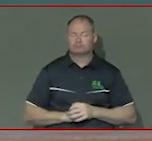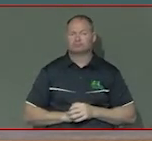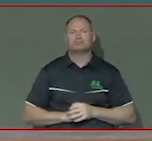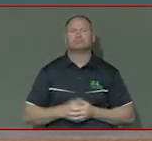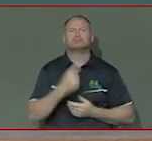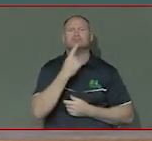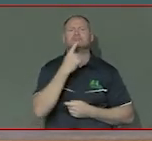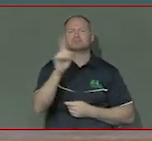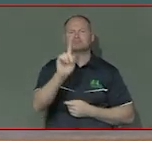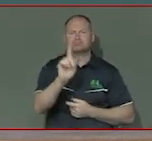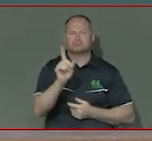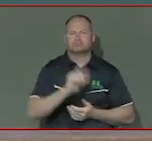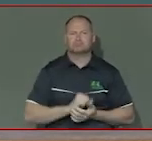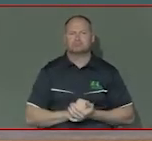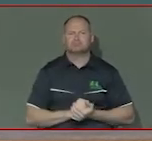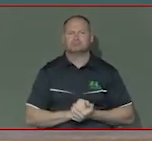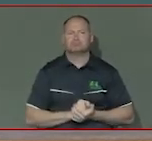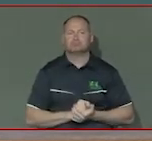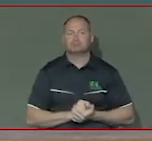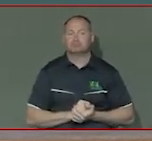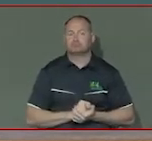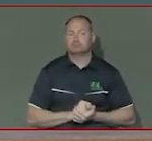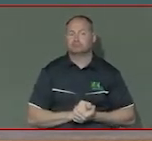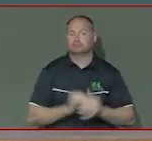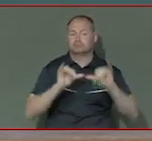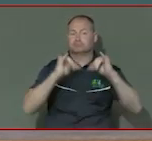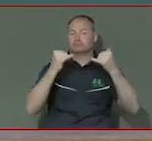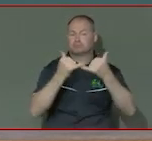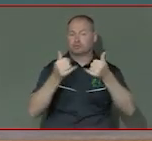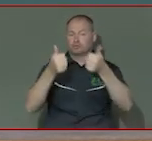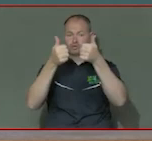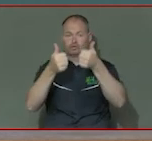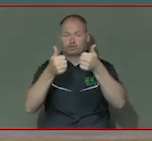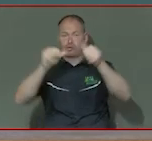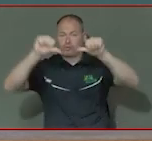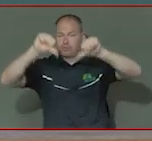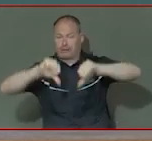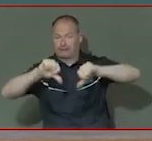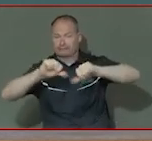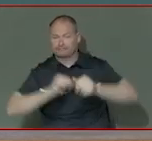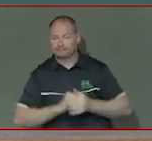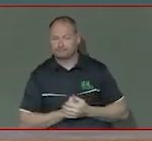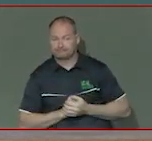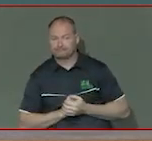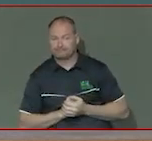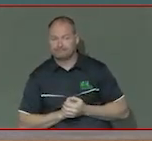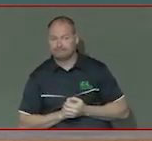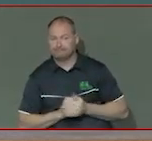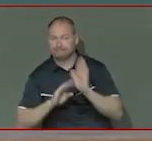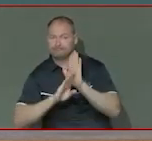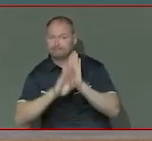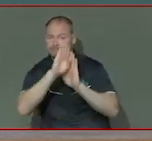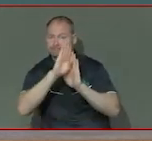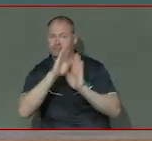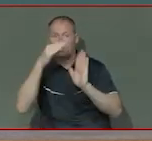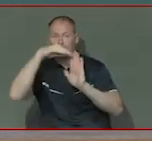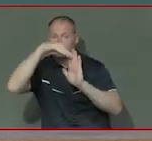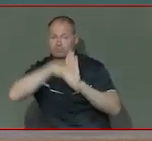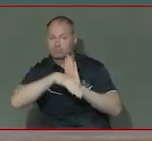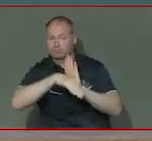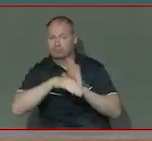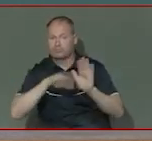you? Is this company doing good or not? Are they doing well or not?